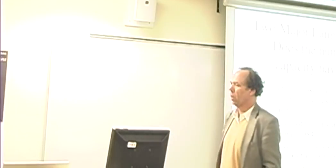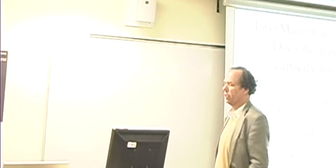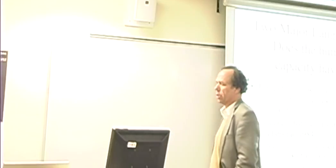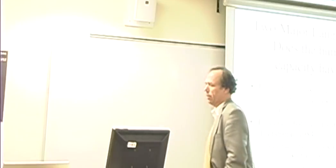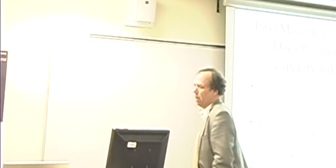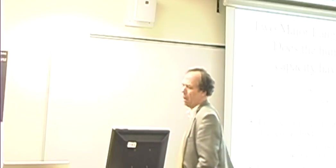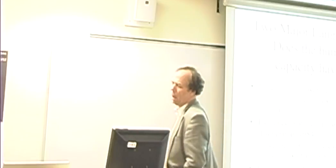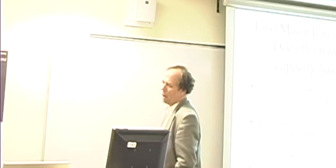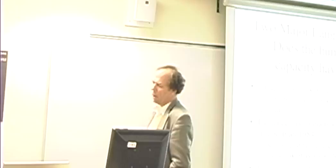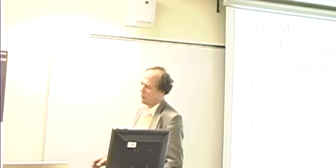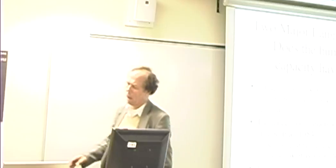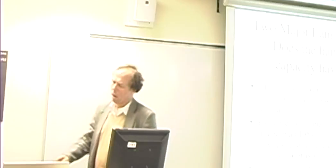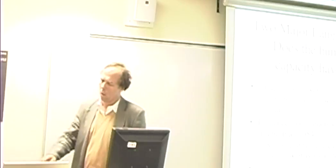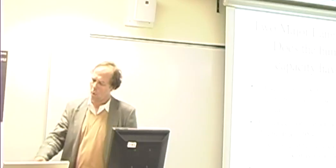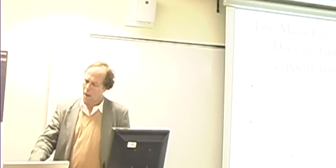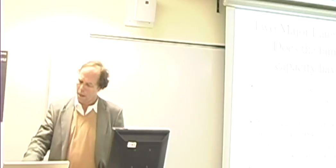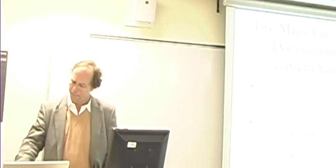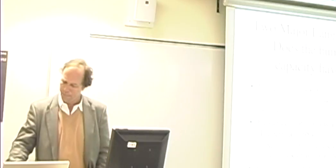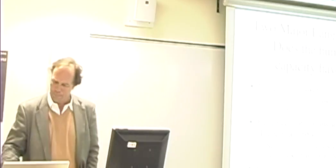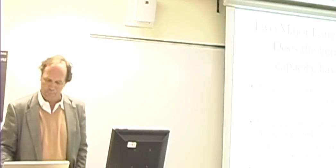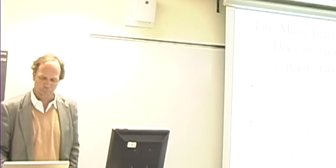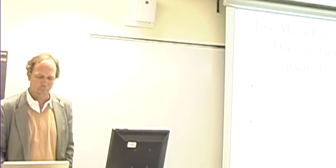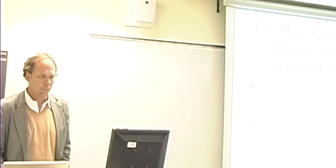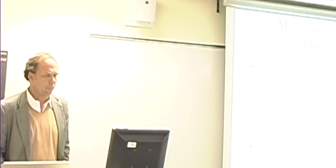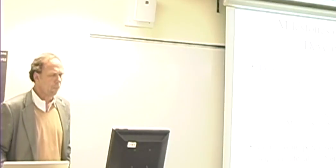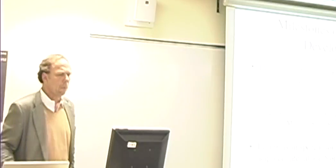ask that question. So,